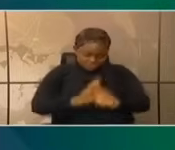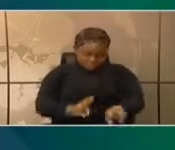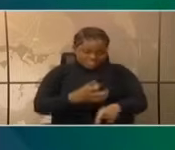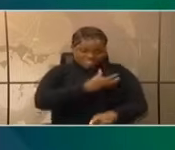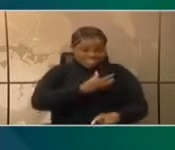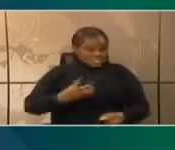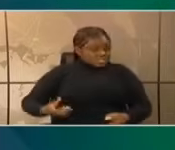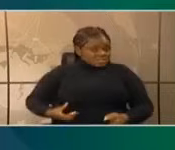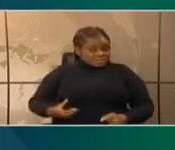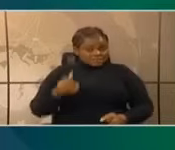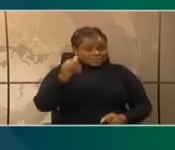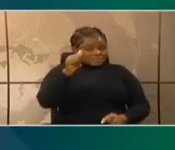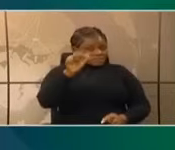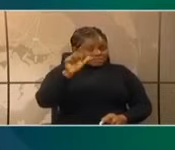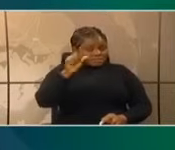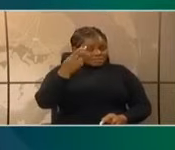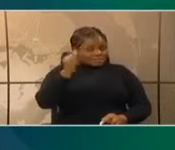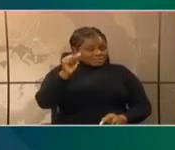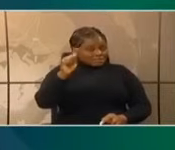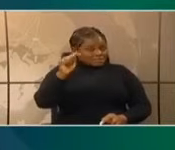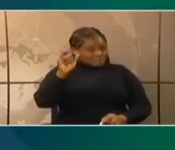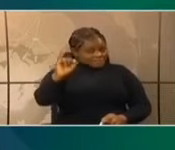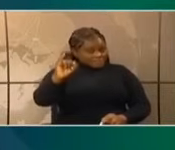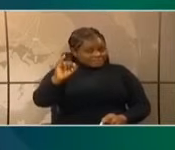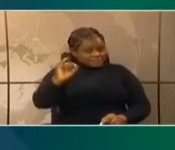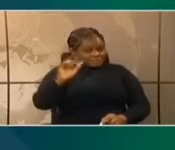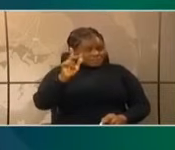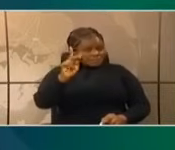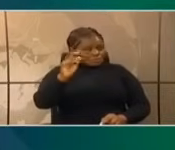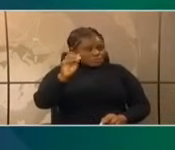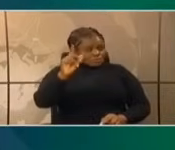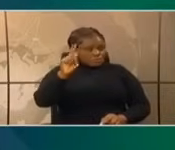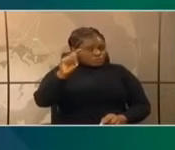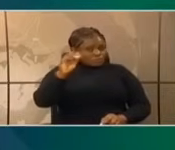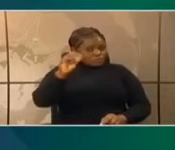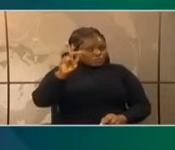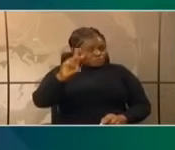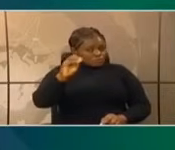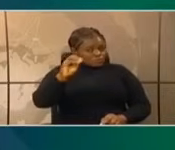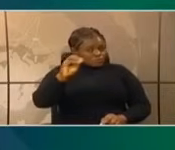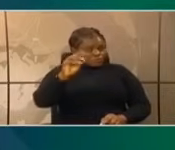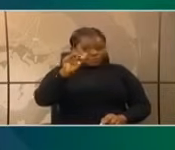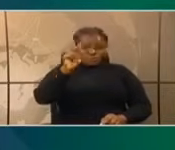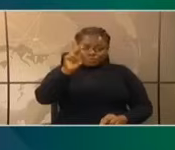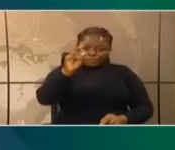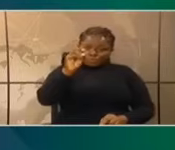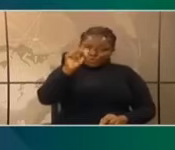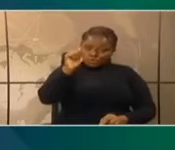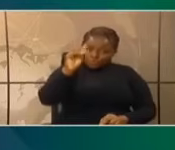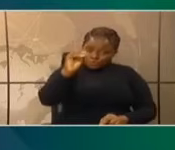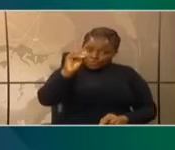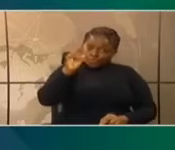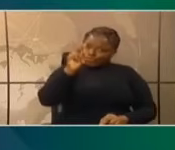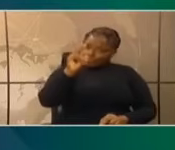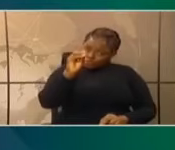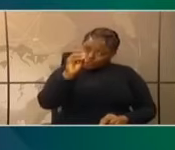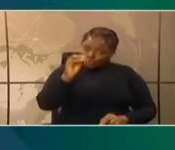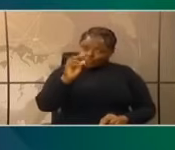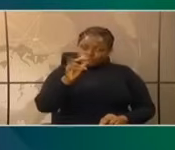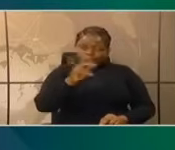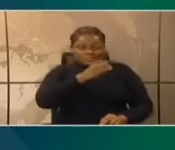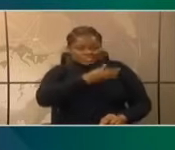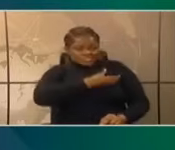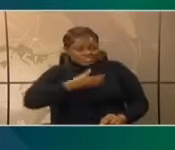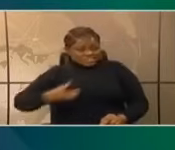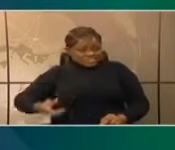Kotokoine. Ojay! Utumfo se to abegio. Mira, wadama machi buru. Ohina unimyansa. Ohina